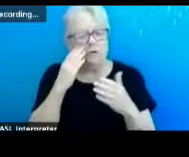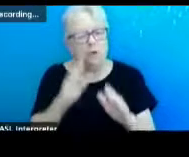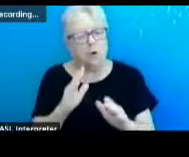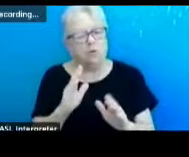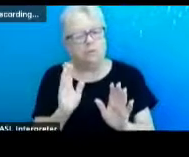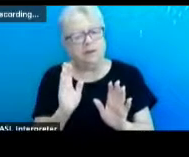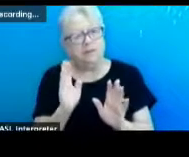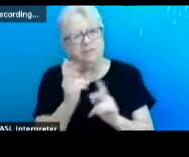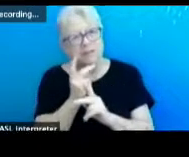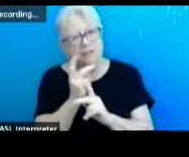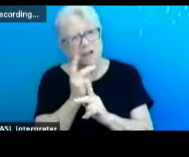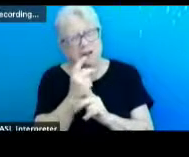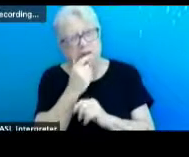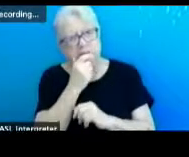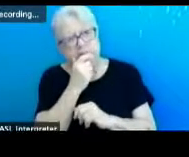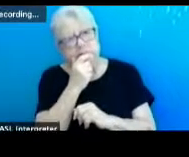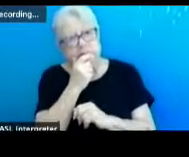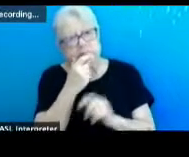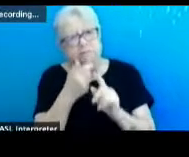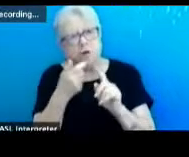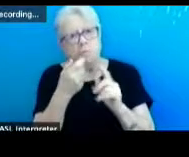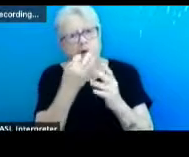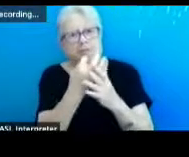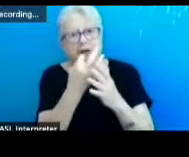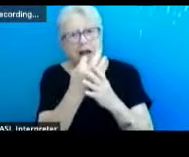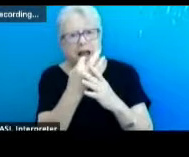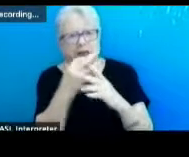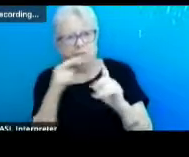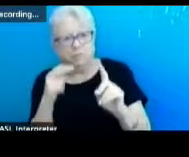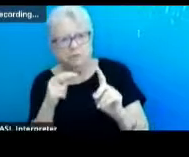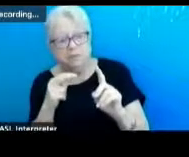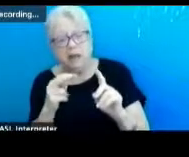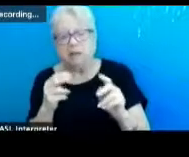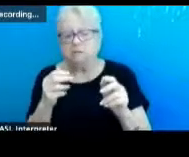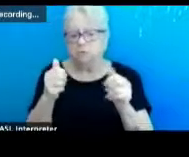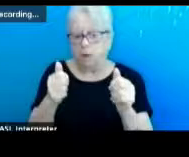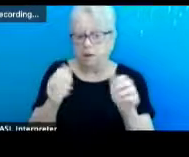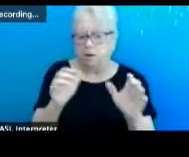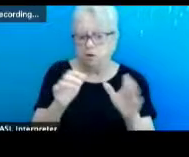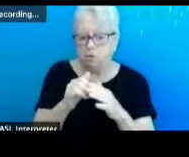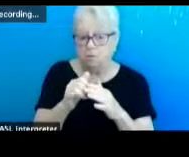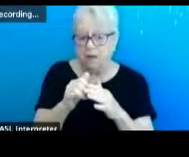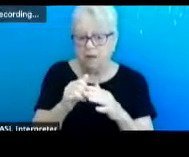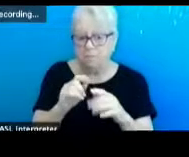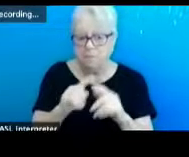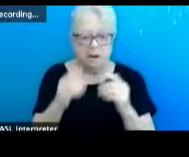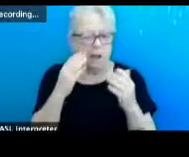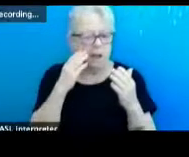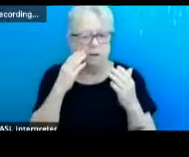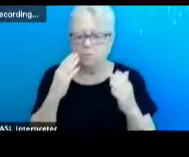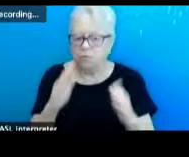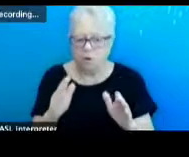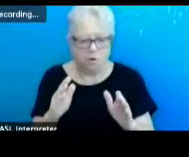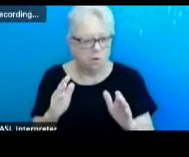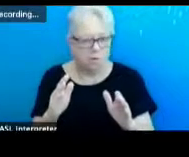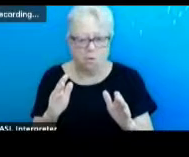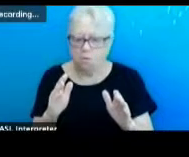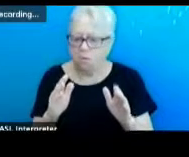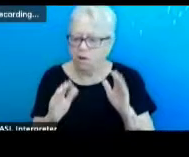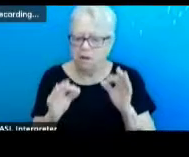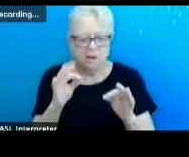a financial perspective. It would be great to do that, but I don't know if that